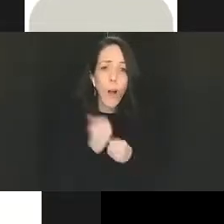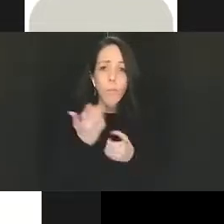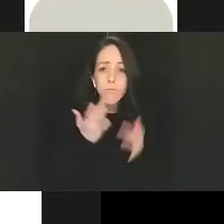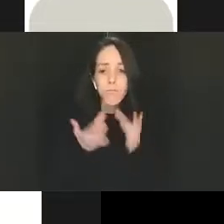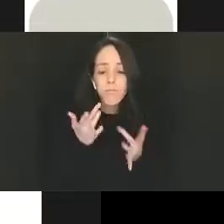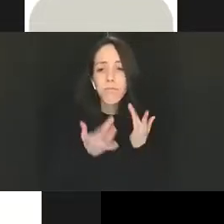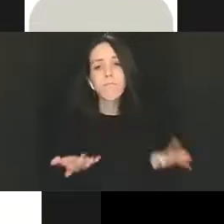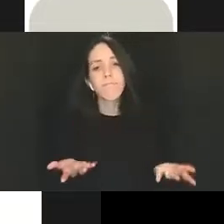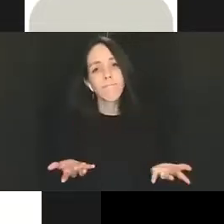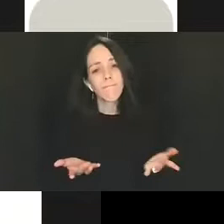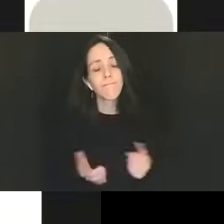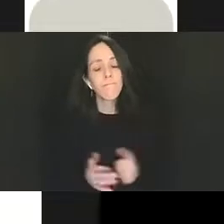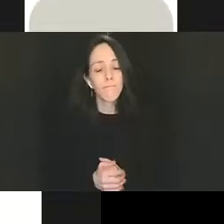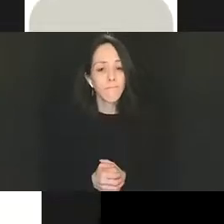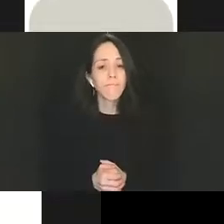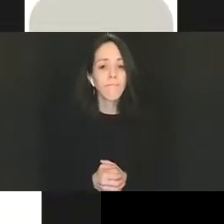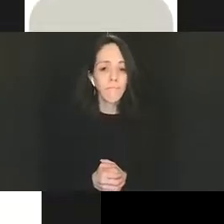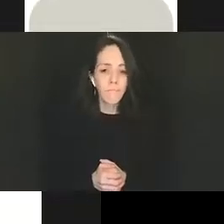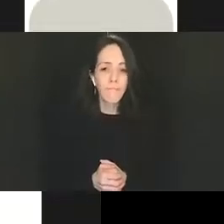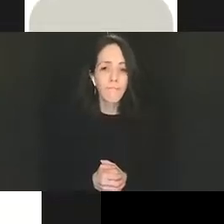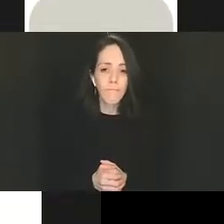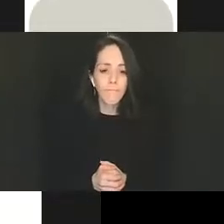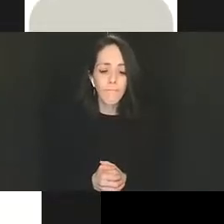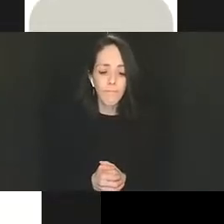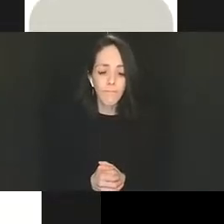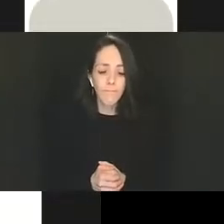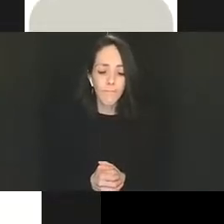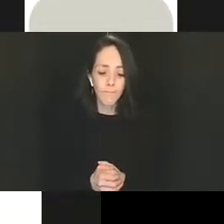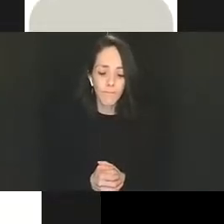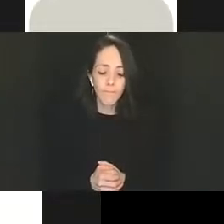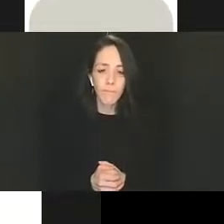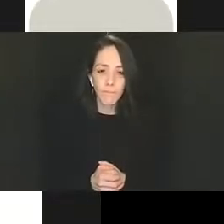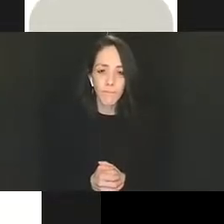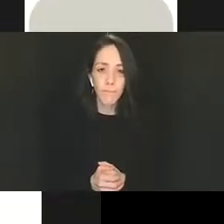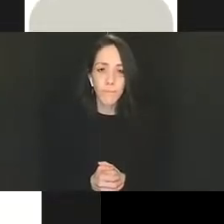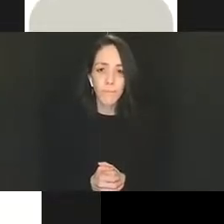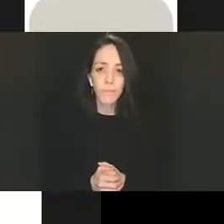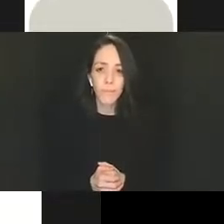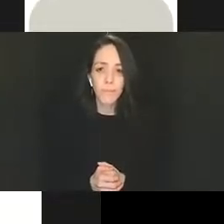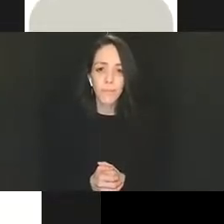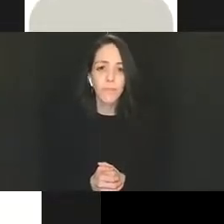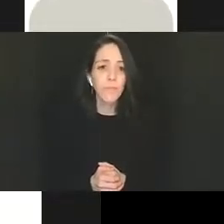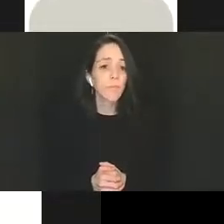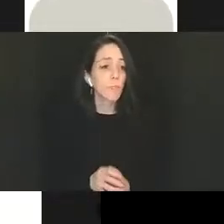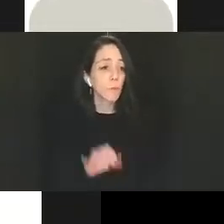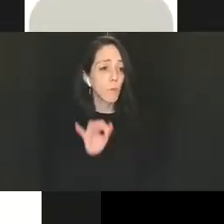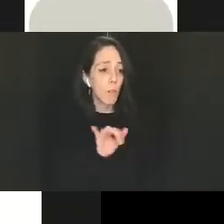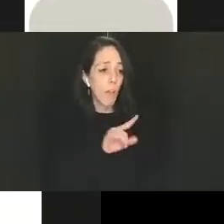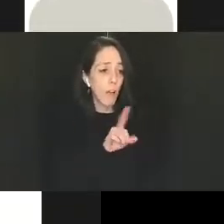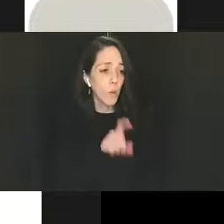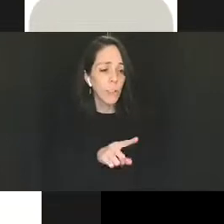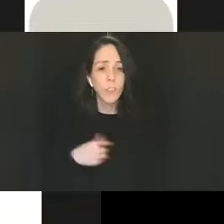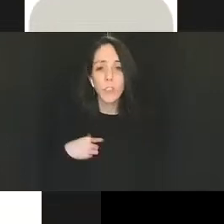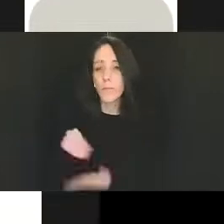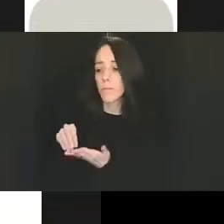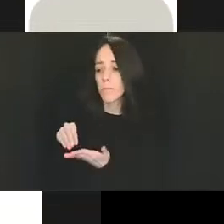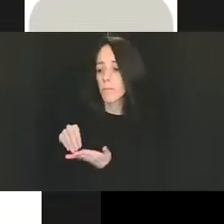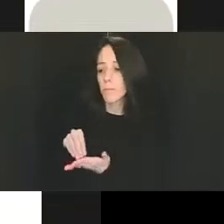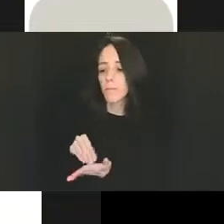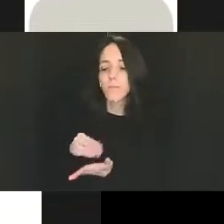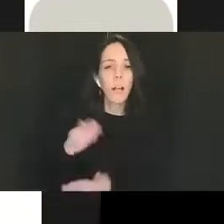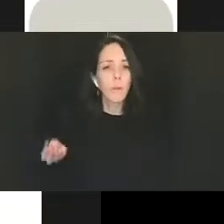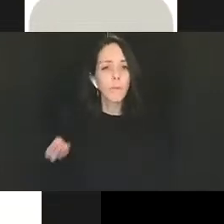would really, considering that, we're also tracking your question, Nina, so we'll submit it to the staff,